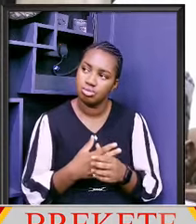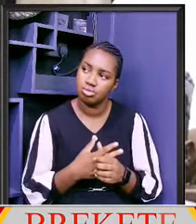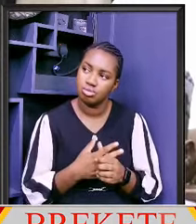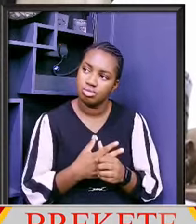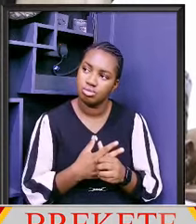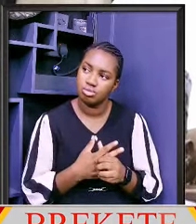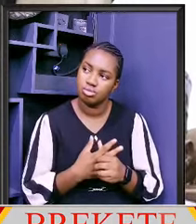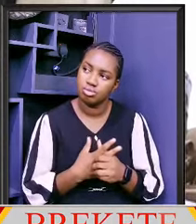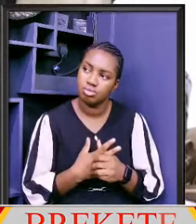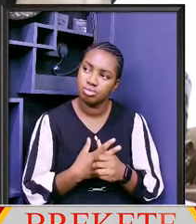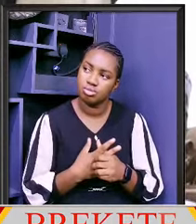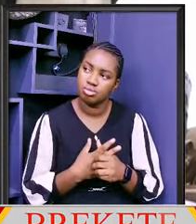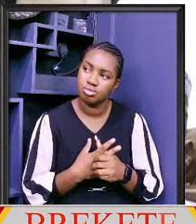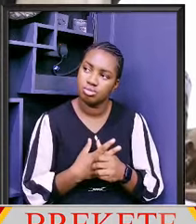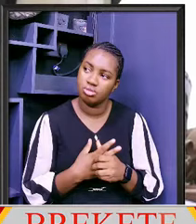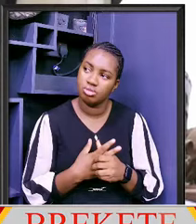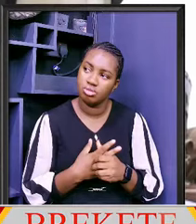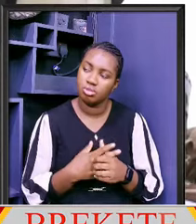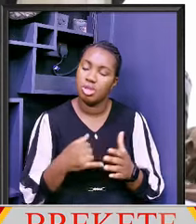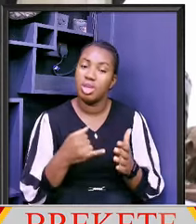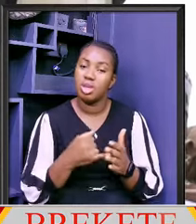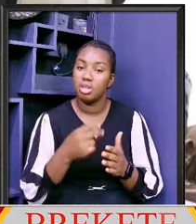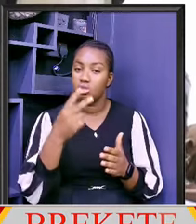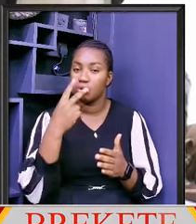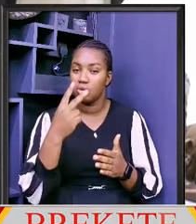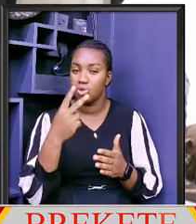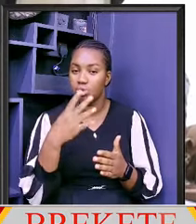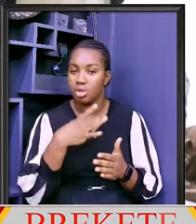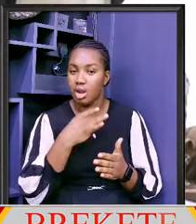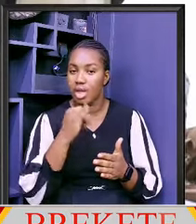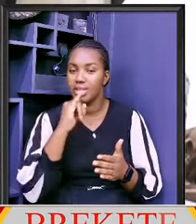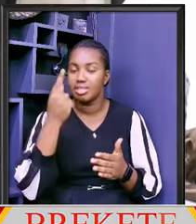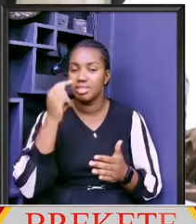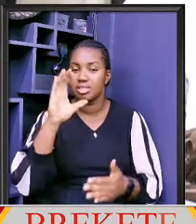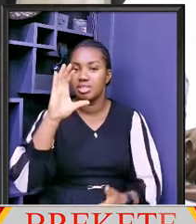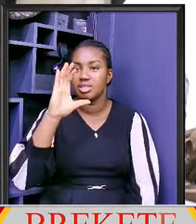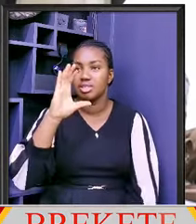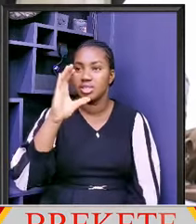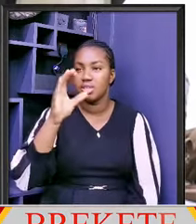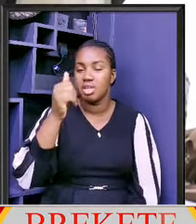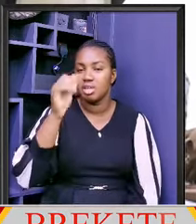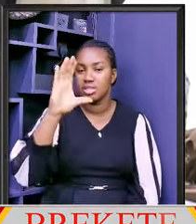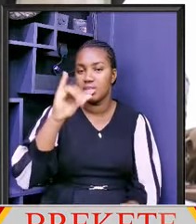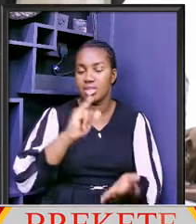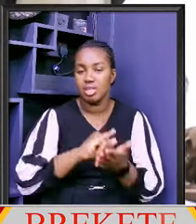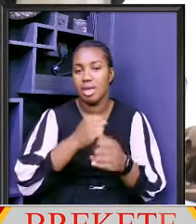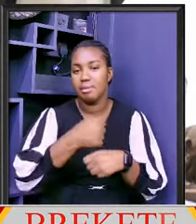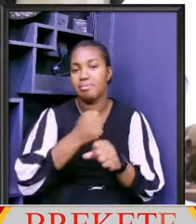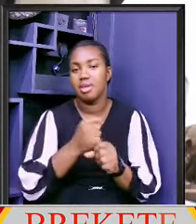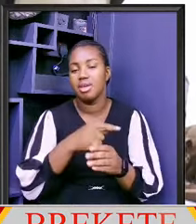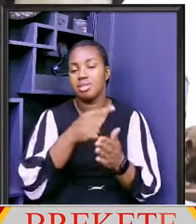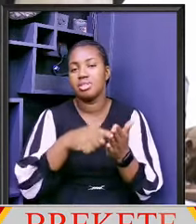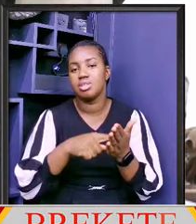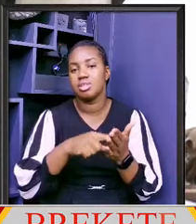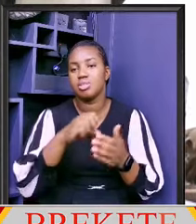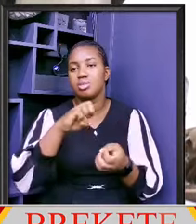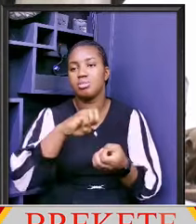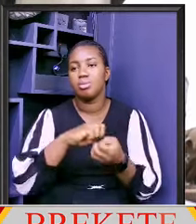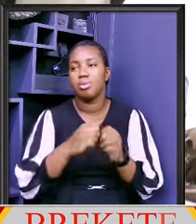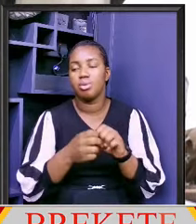it seems to me that it is the corporate affairs that make this problem to continue.